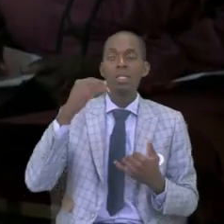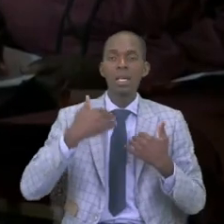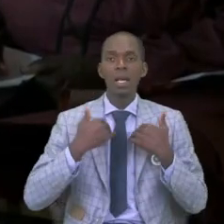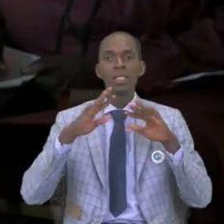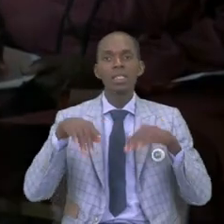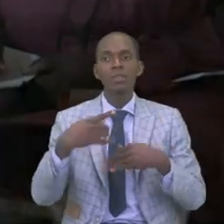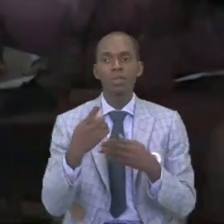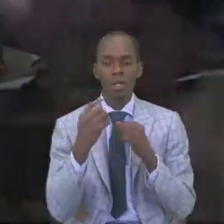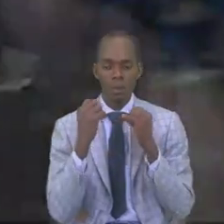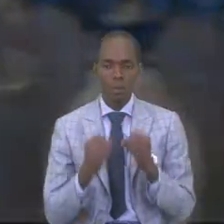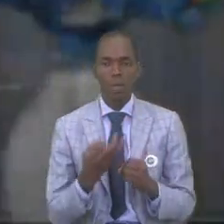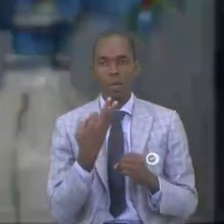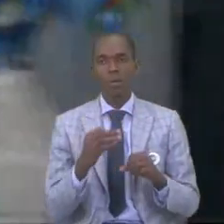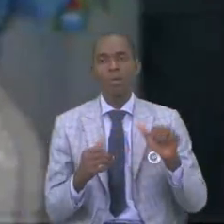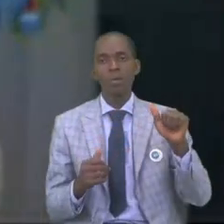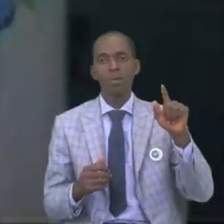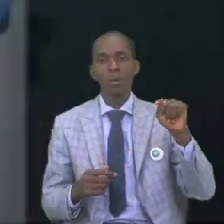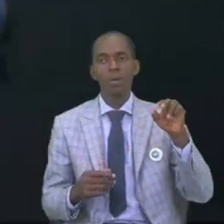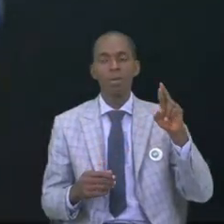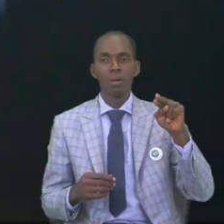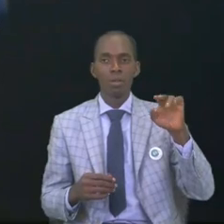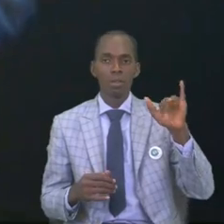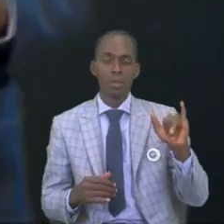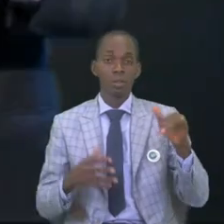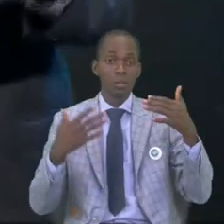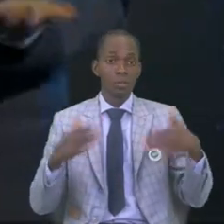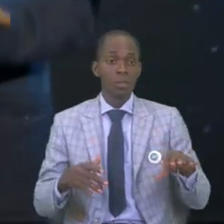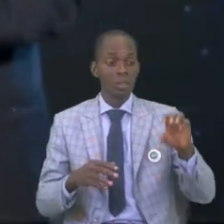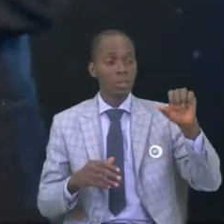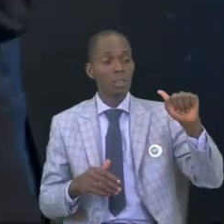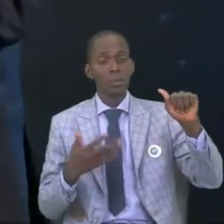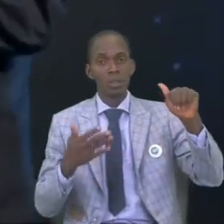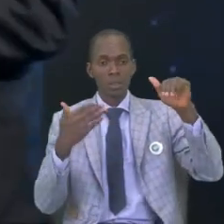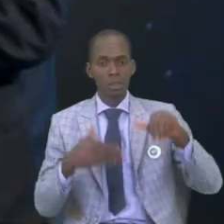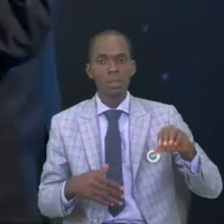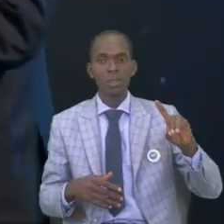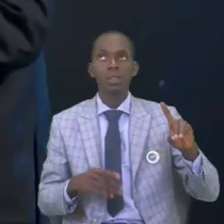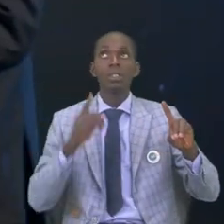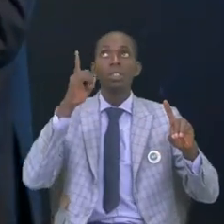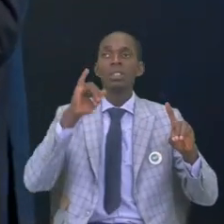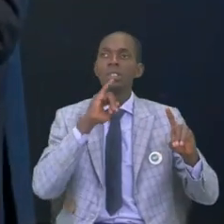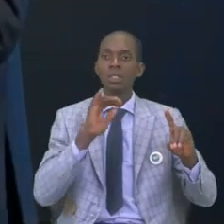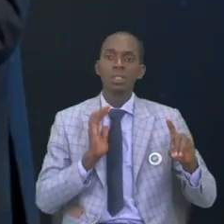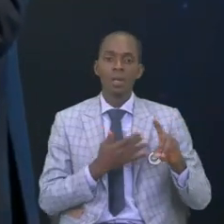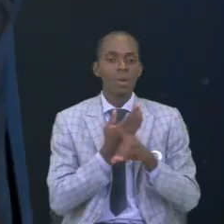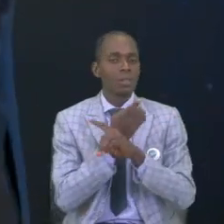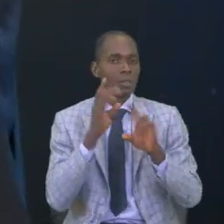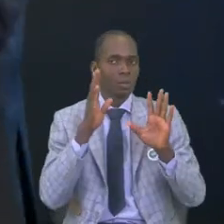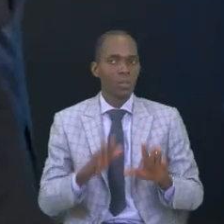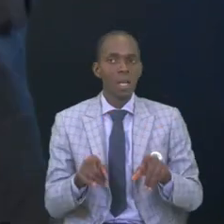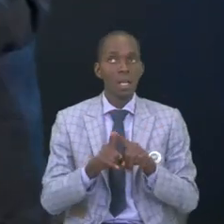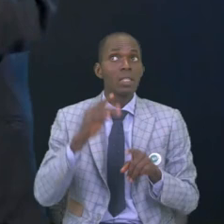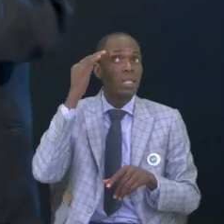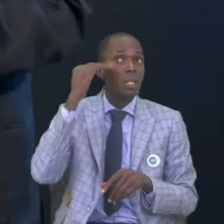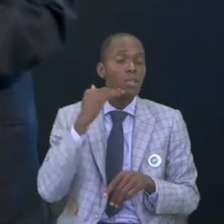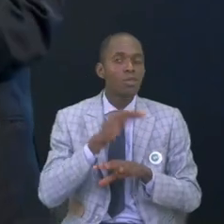of attorney. The D there, he is our deliverer, is the head, and he doesn't allow anything to come into